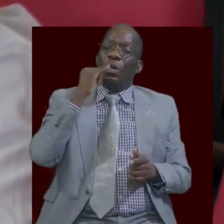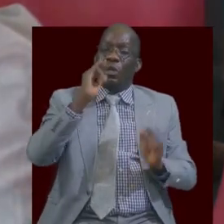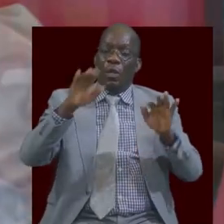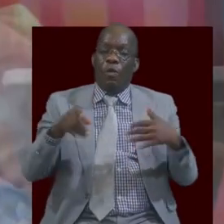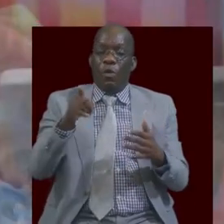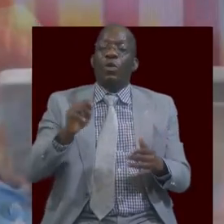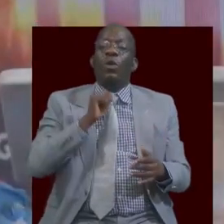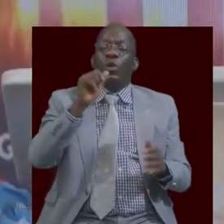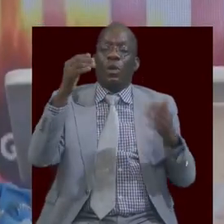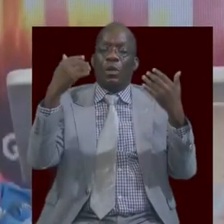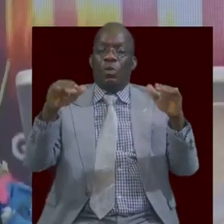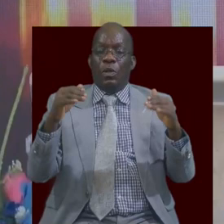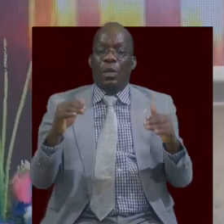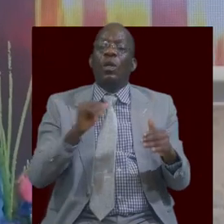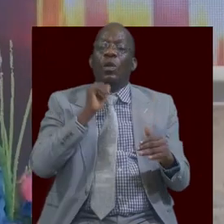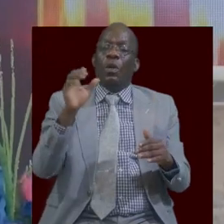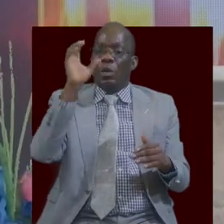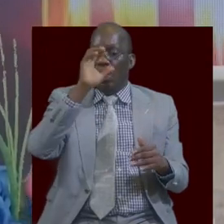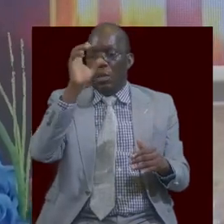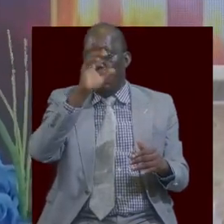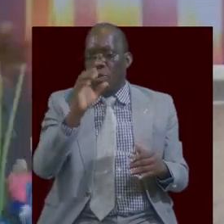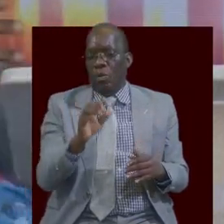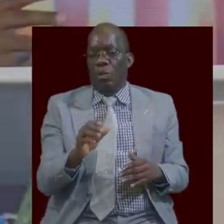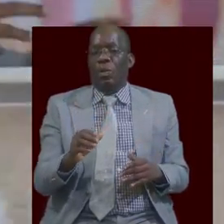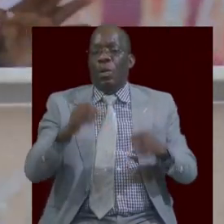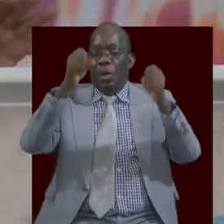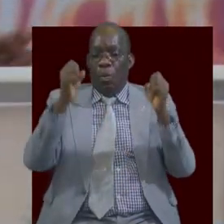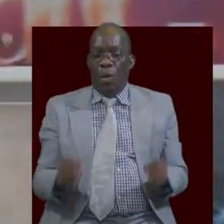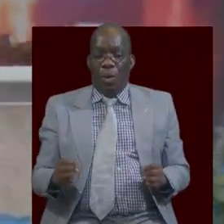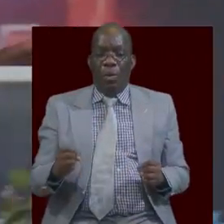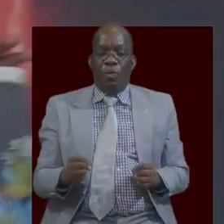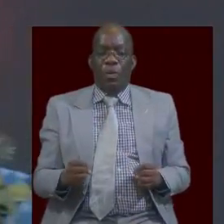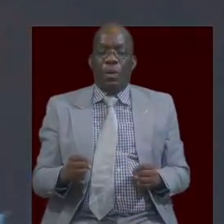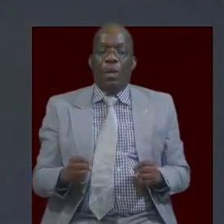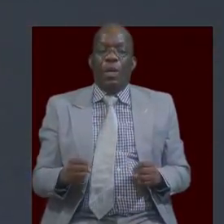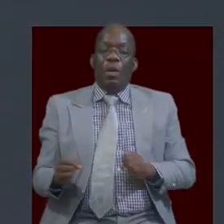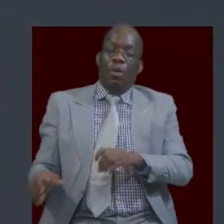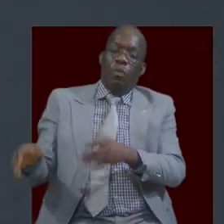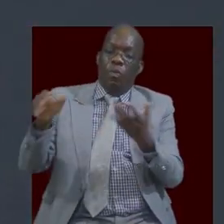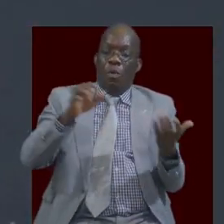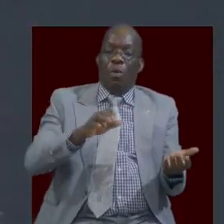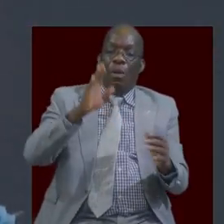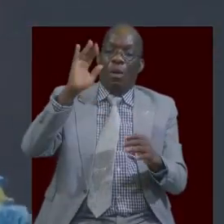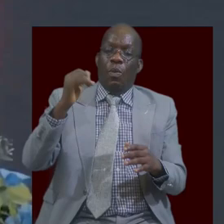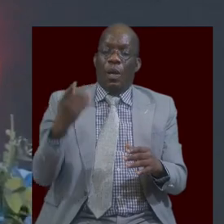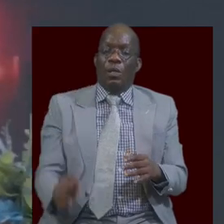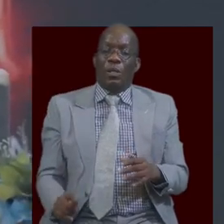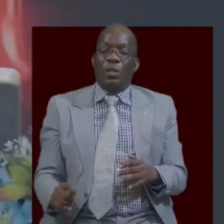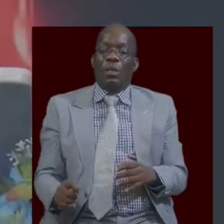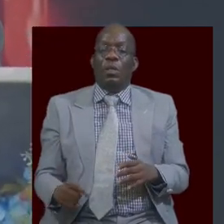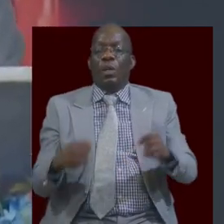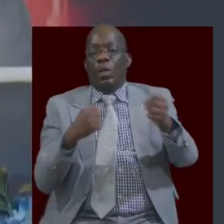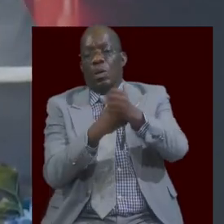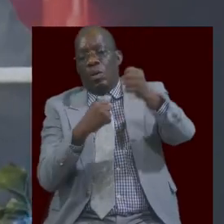unlimited, unsearchable unction, uploaded by the upholder.